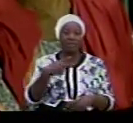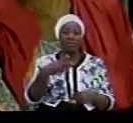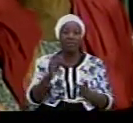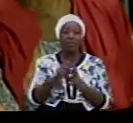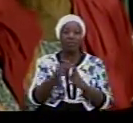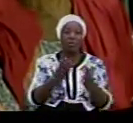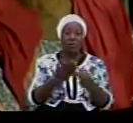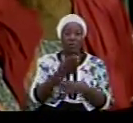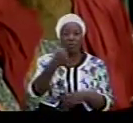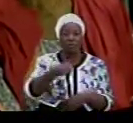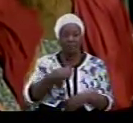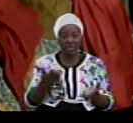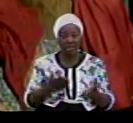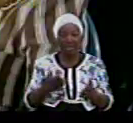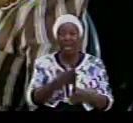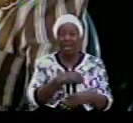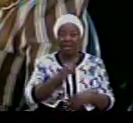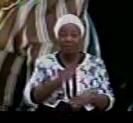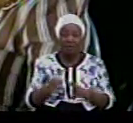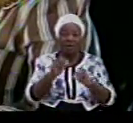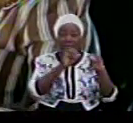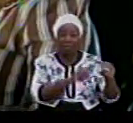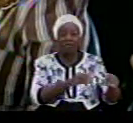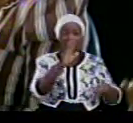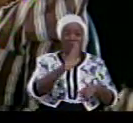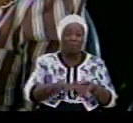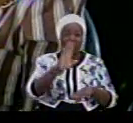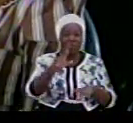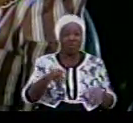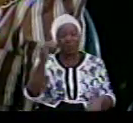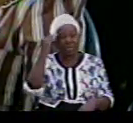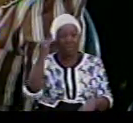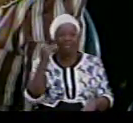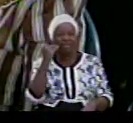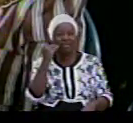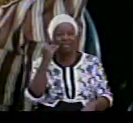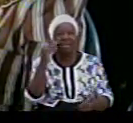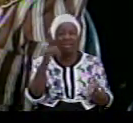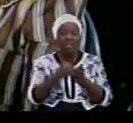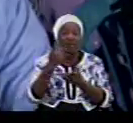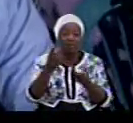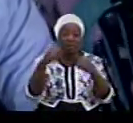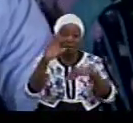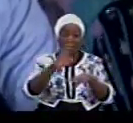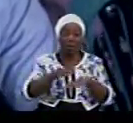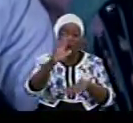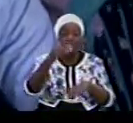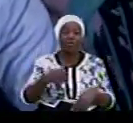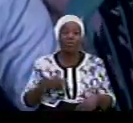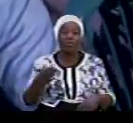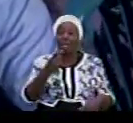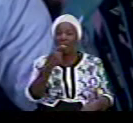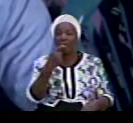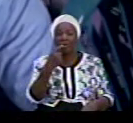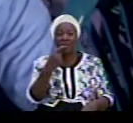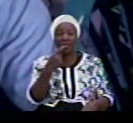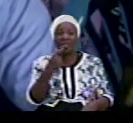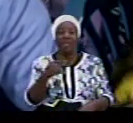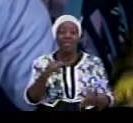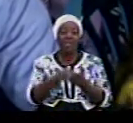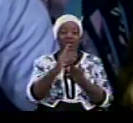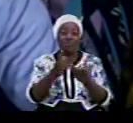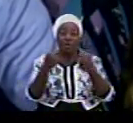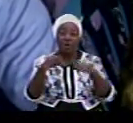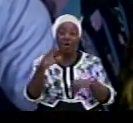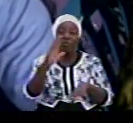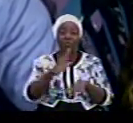It will land on your head. It will land on your tongues. It will land